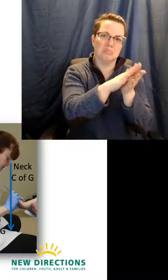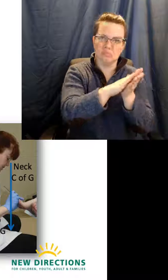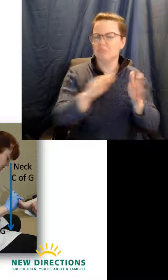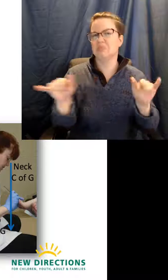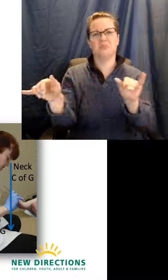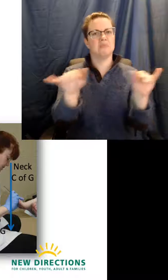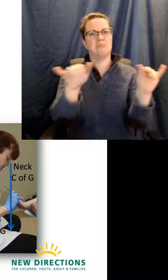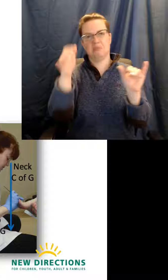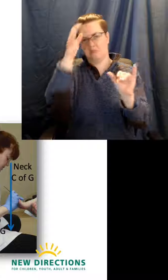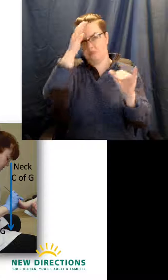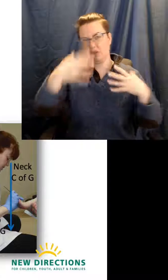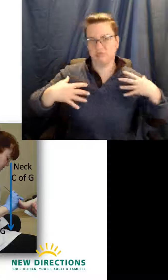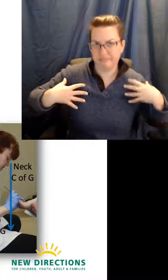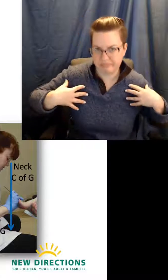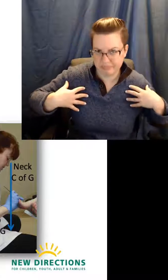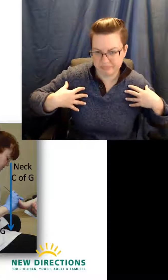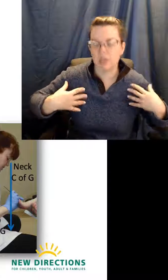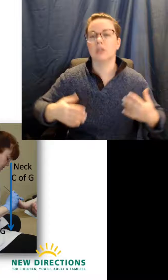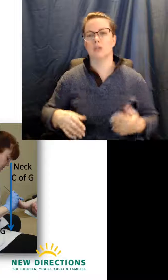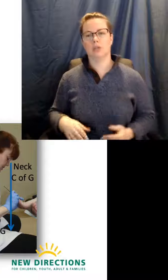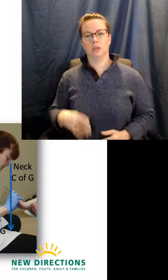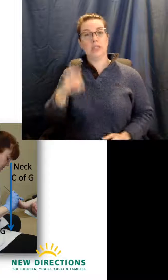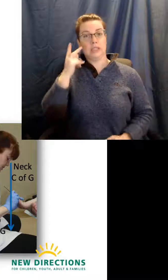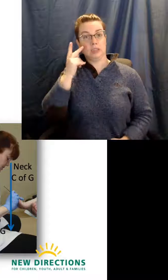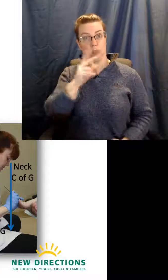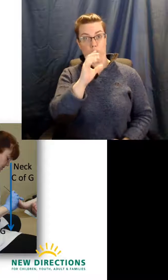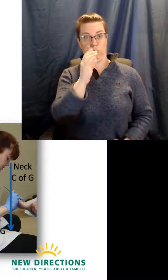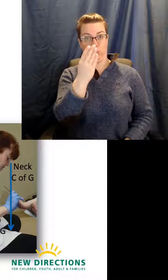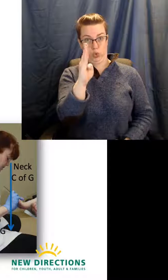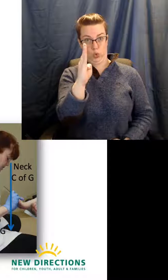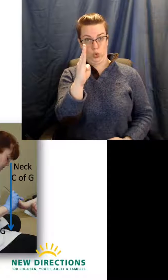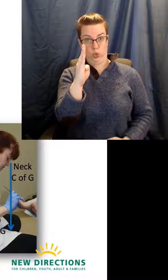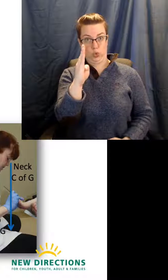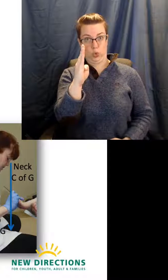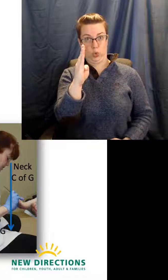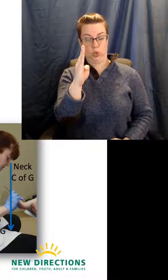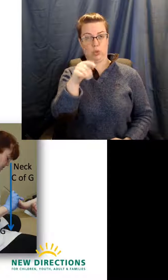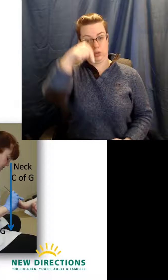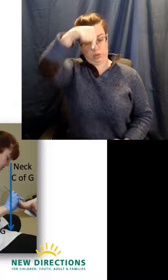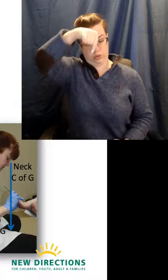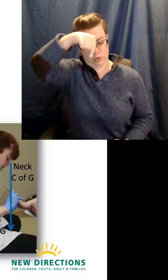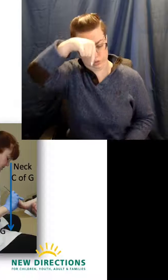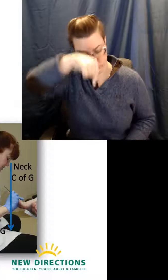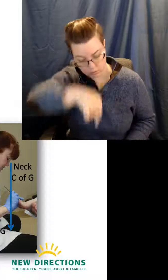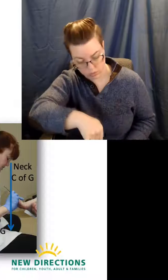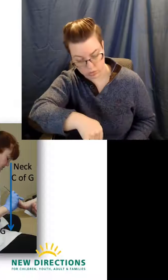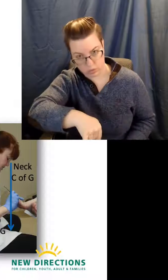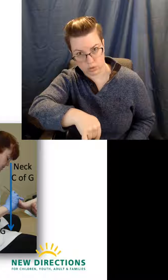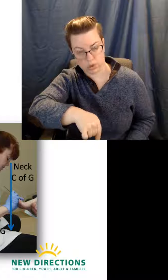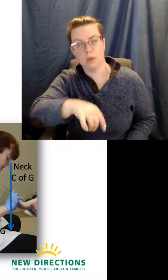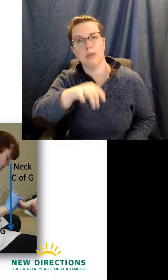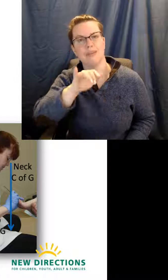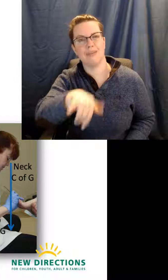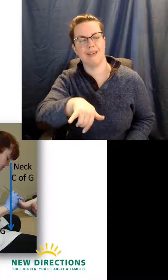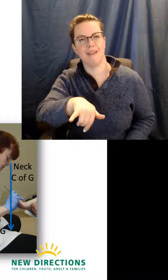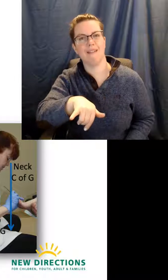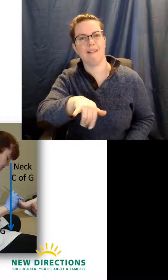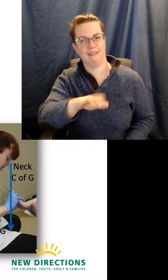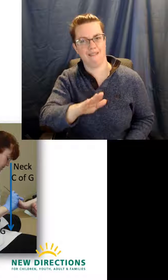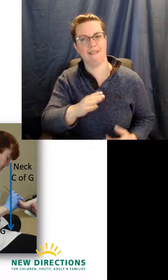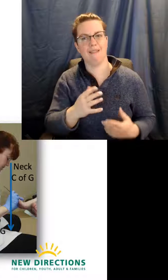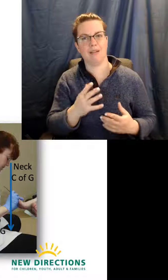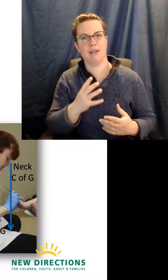than being straight down the body to the base of support, because she's looking over, it shifts forward like that.